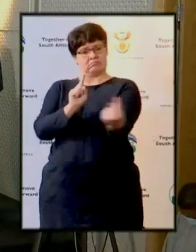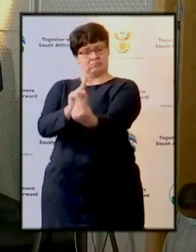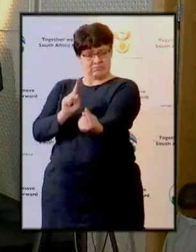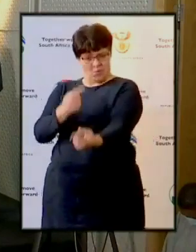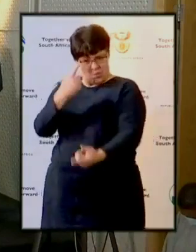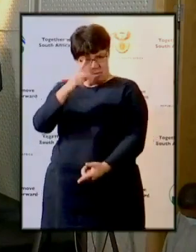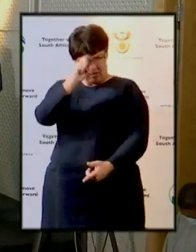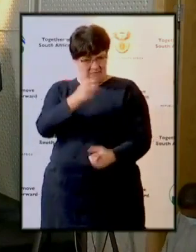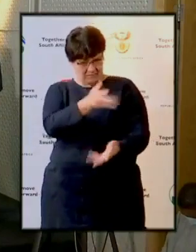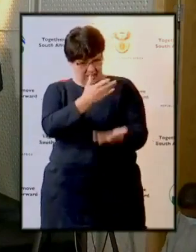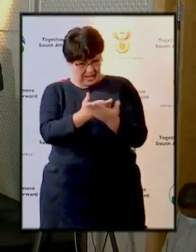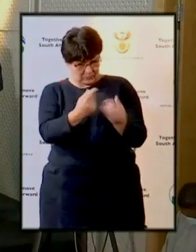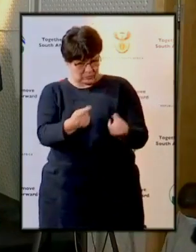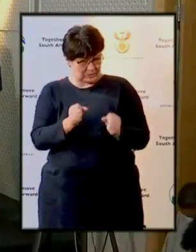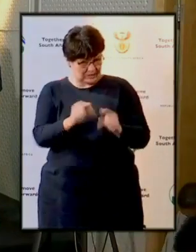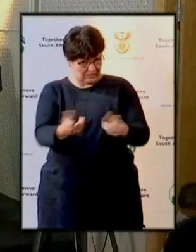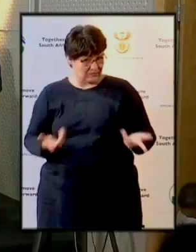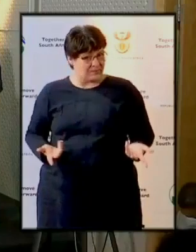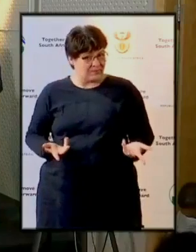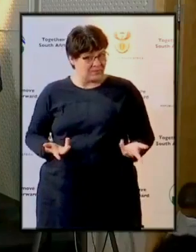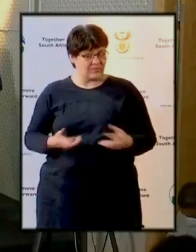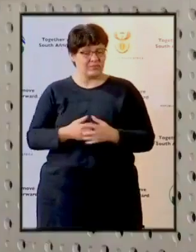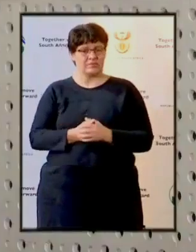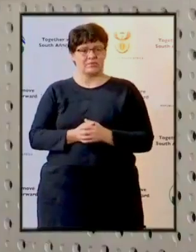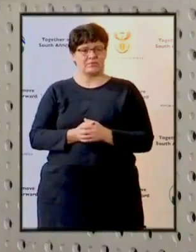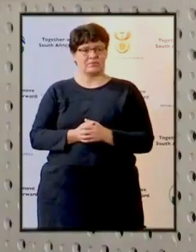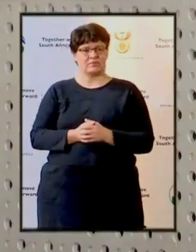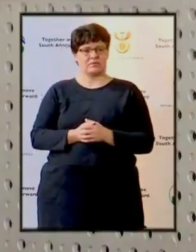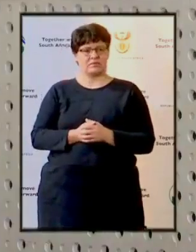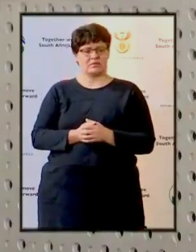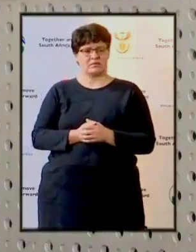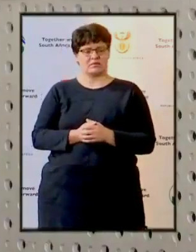instance? Thank you very much. Thank you very much.